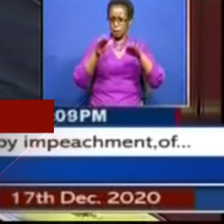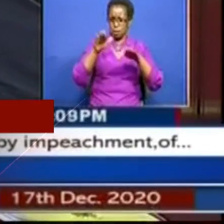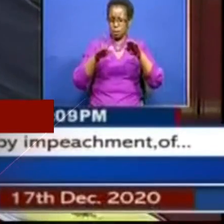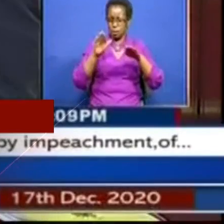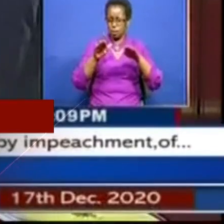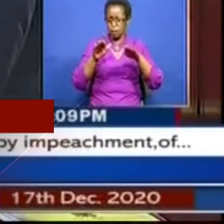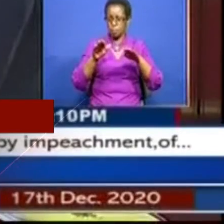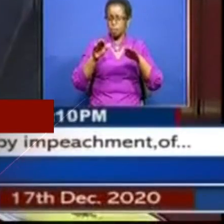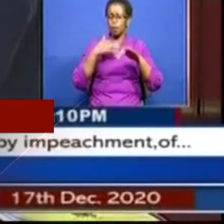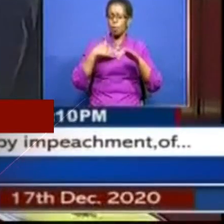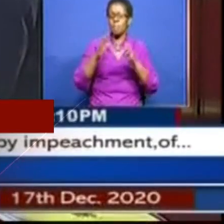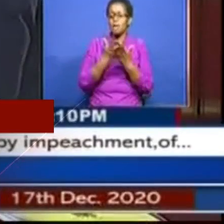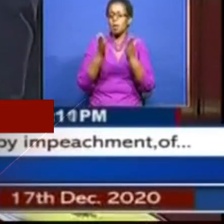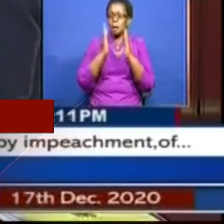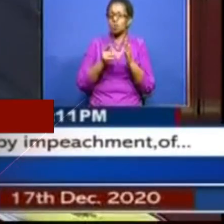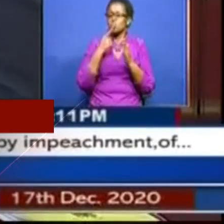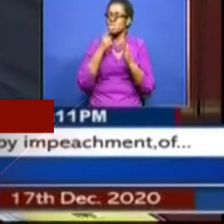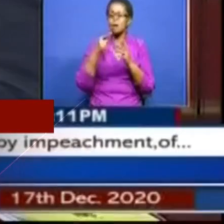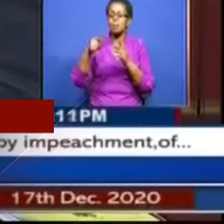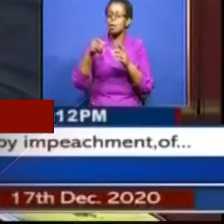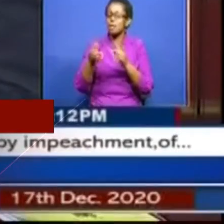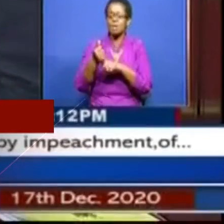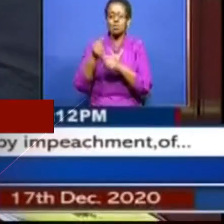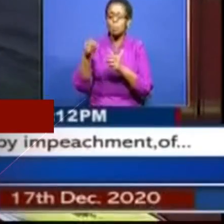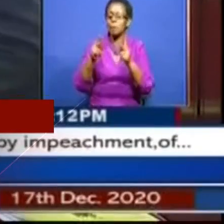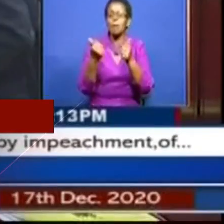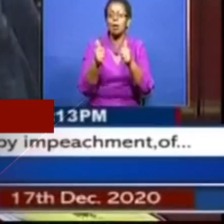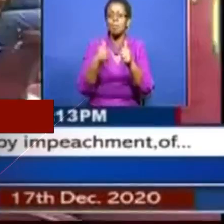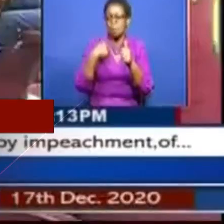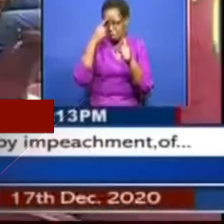an opportunity. We have sat here for a whole day. I don't think the authority will take 1 hour.